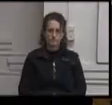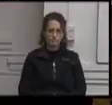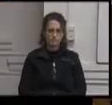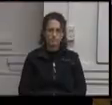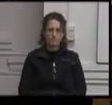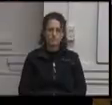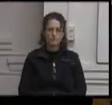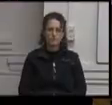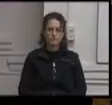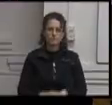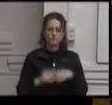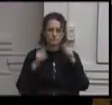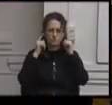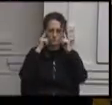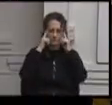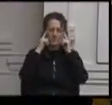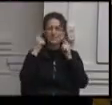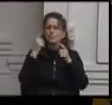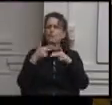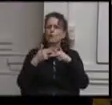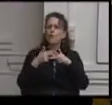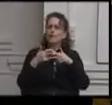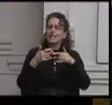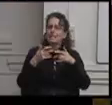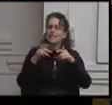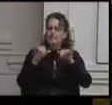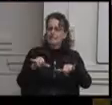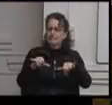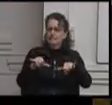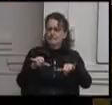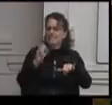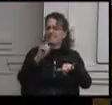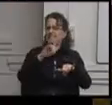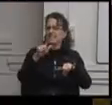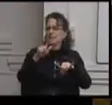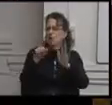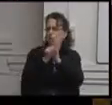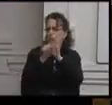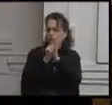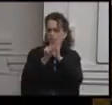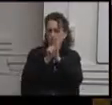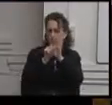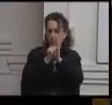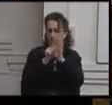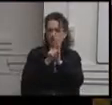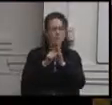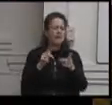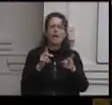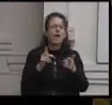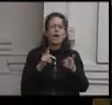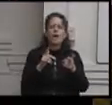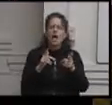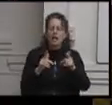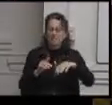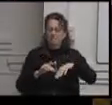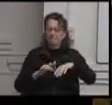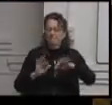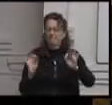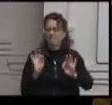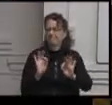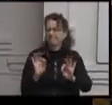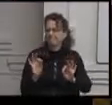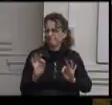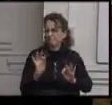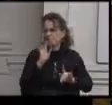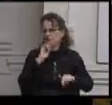What we call a stow alarm, which is basically something that the shift should be able to handle on their own quite easily, will usually